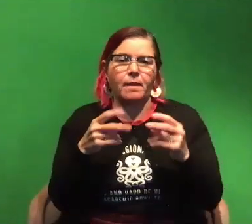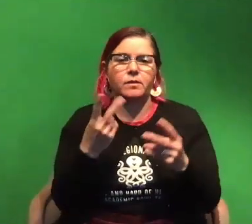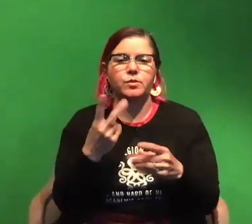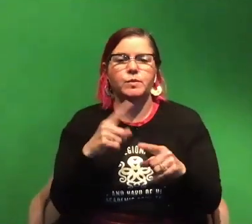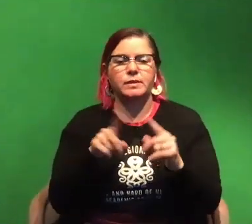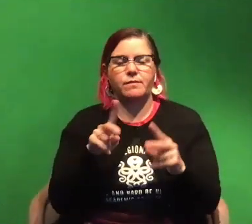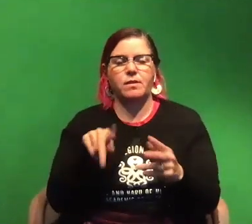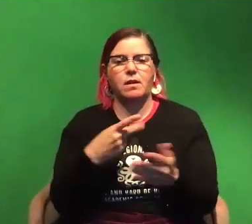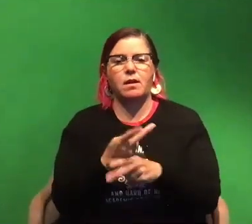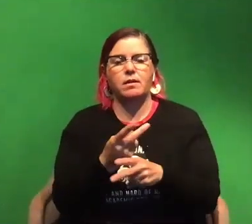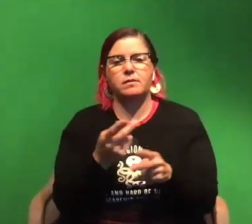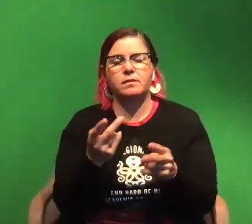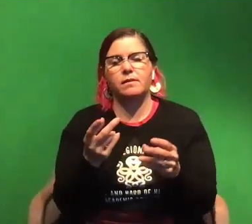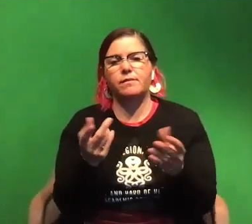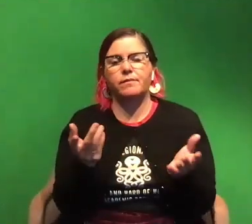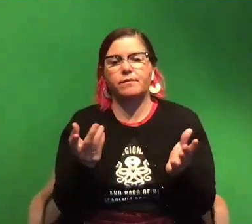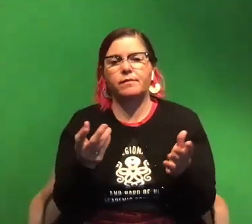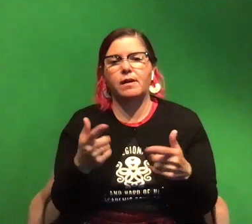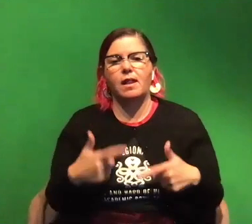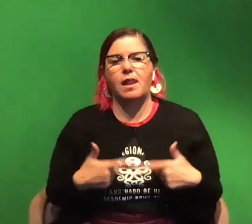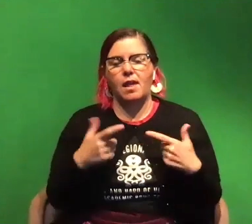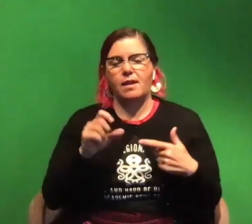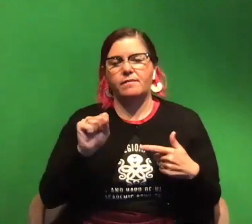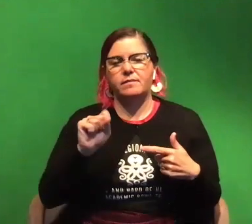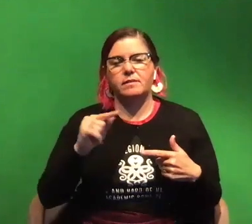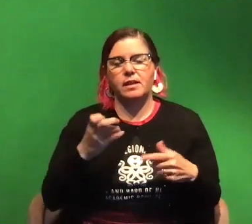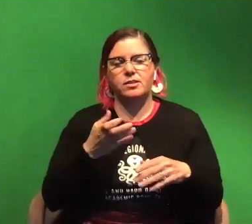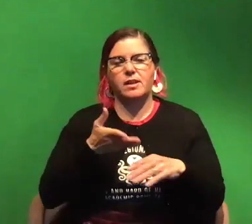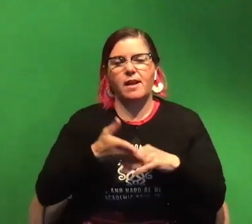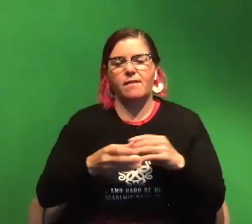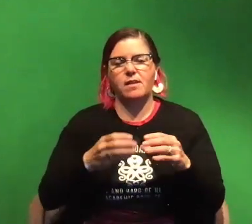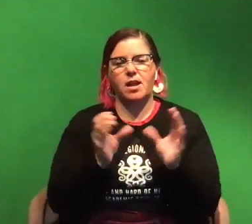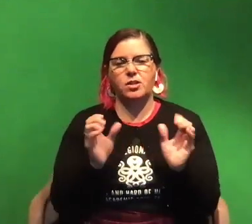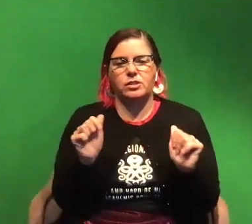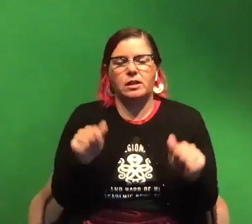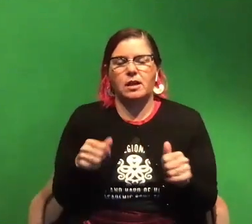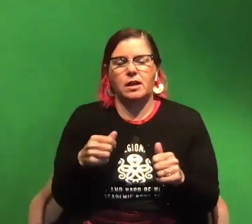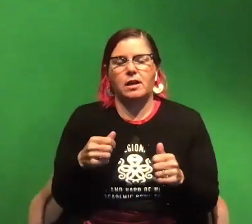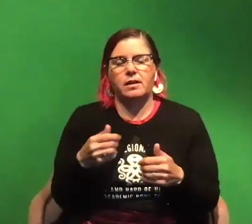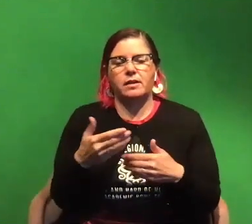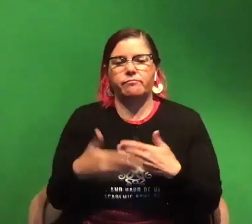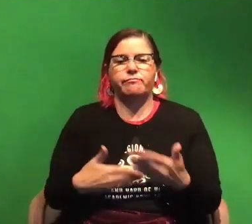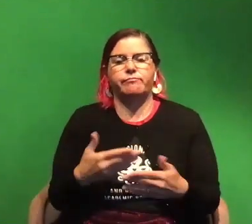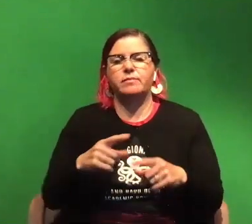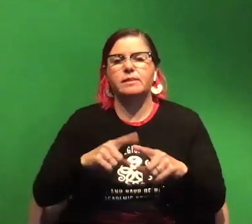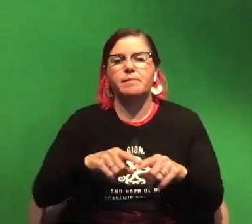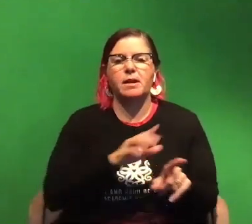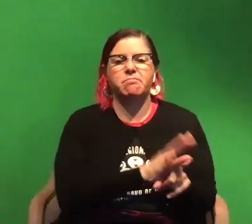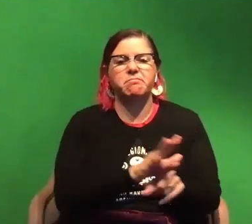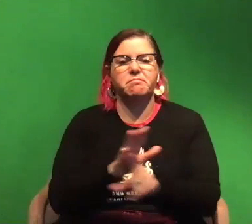of life stages post-hatching that they can kind of go on depending on the